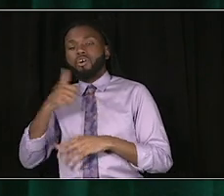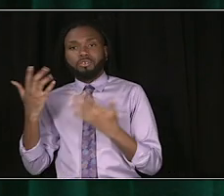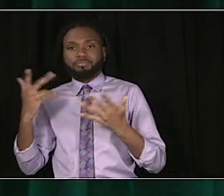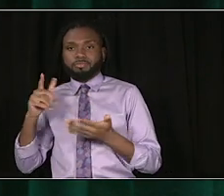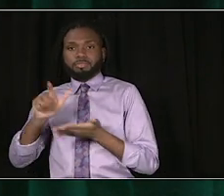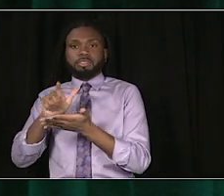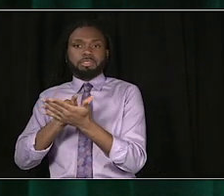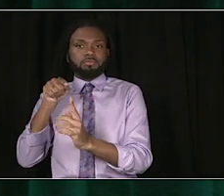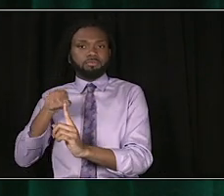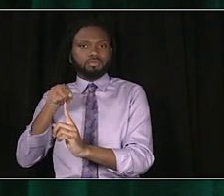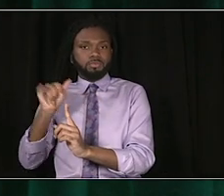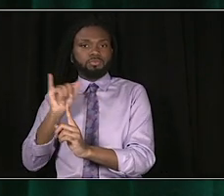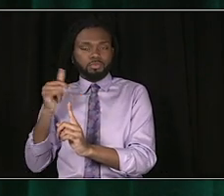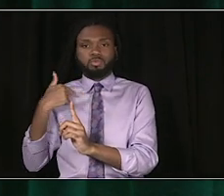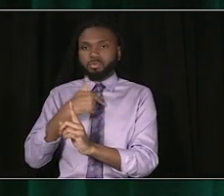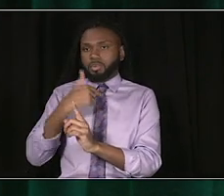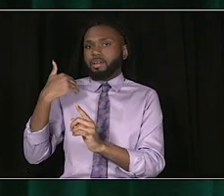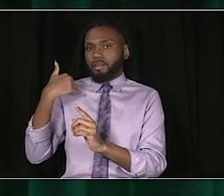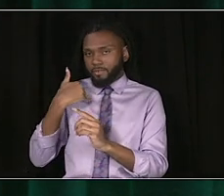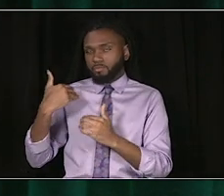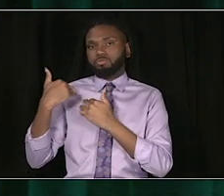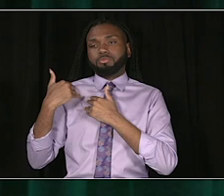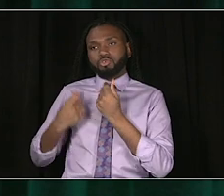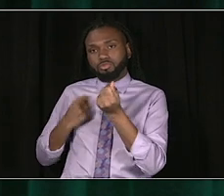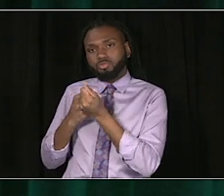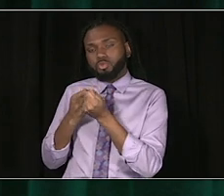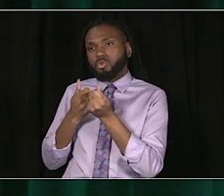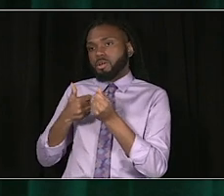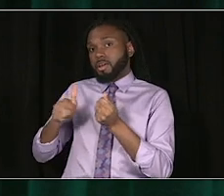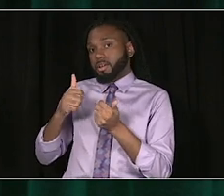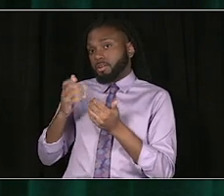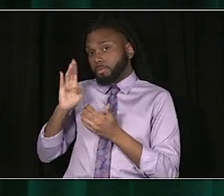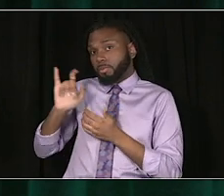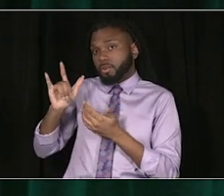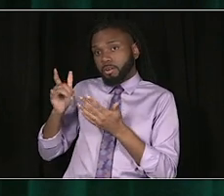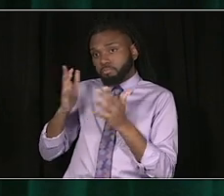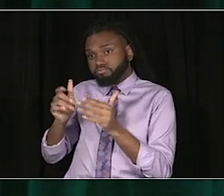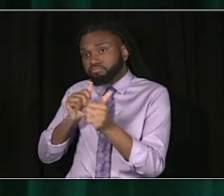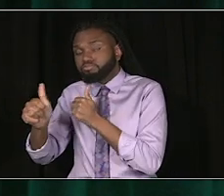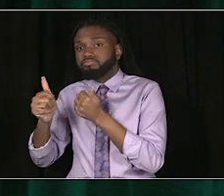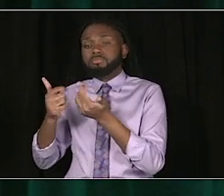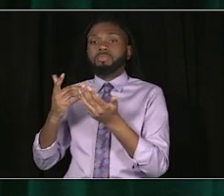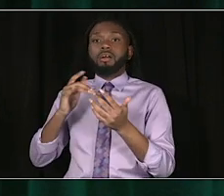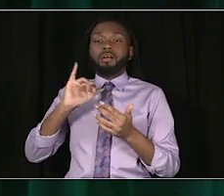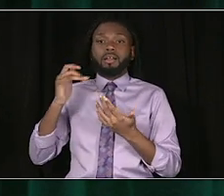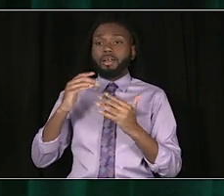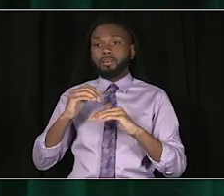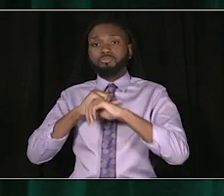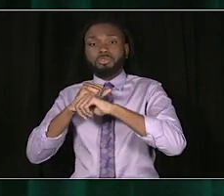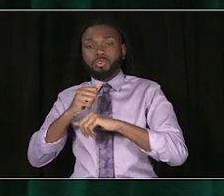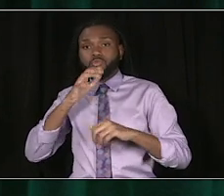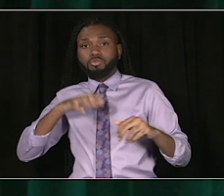have a responsibility to then support legislation which protects and advances, whether it's protecting